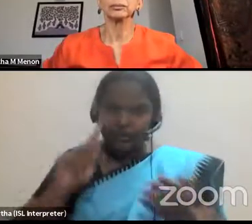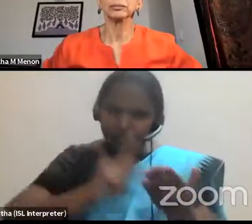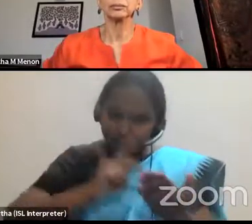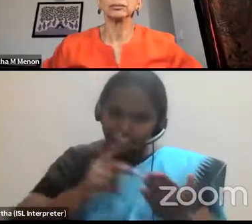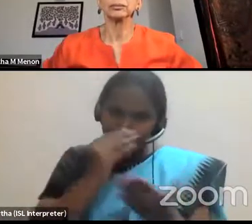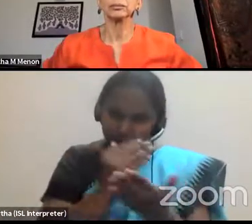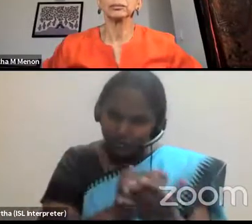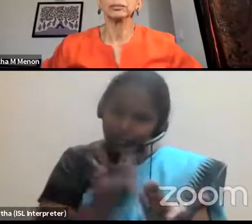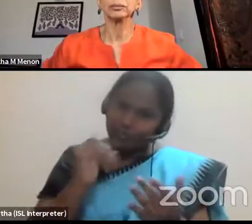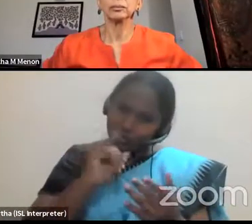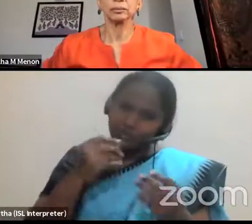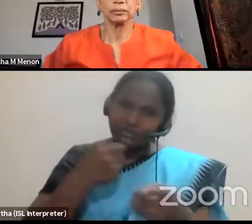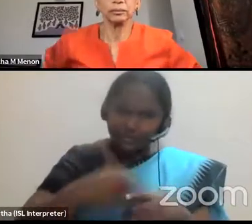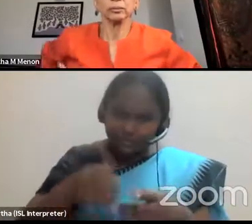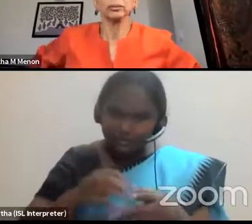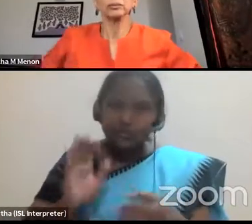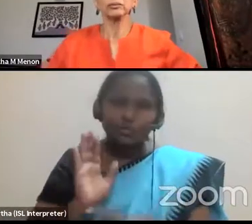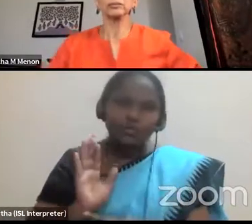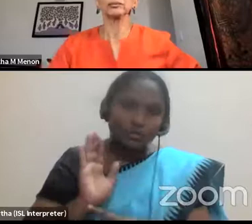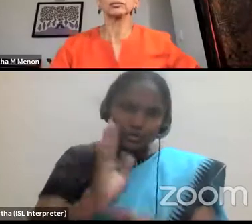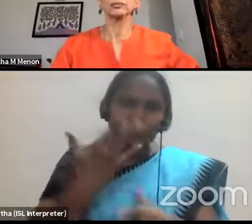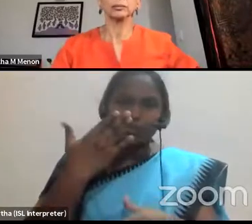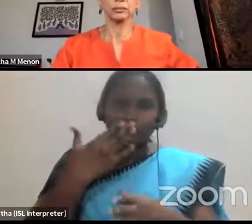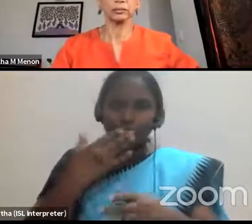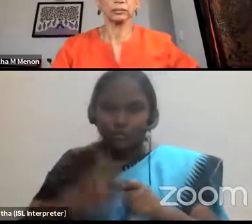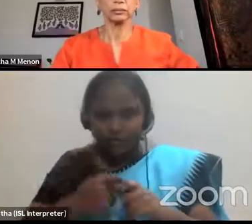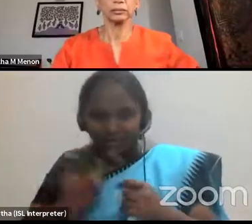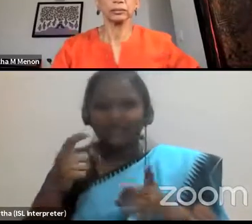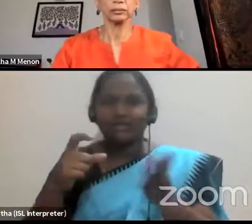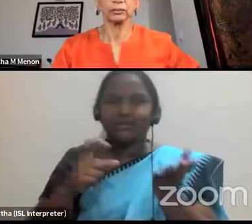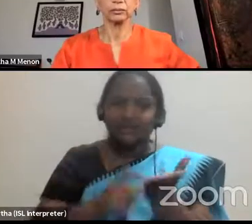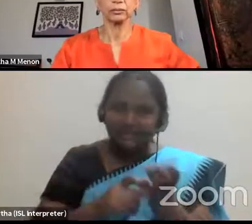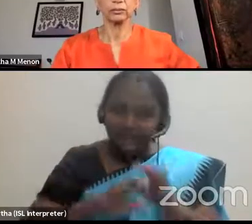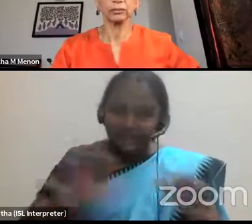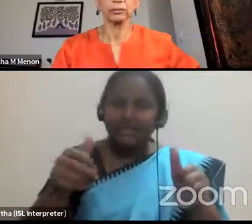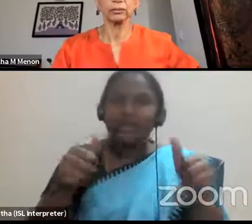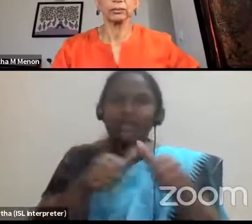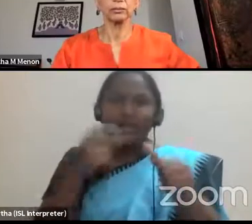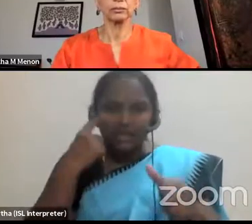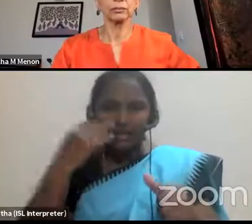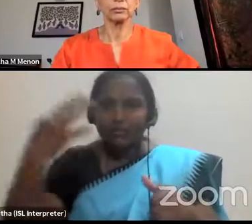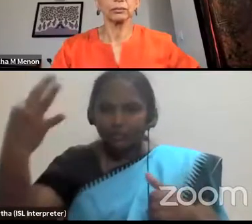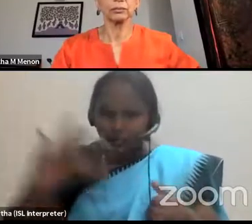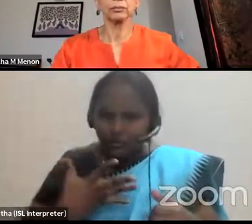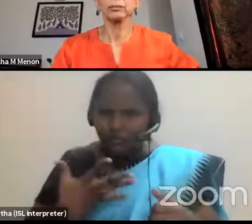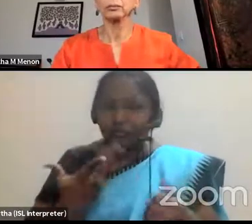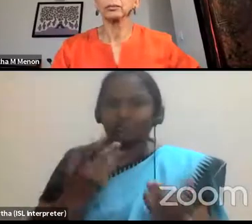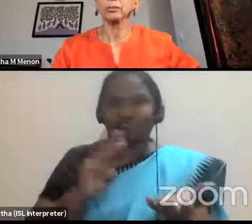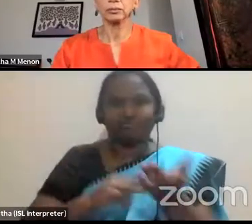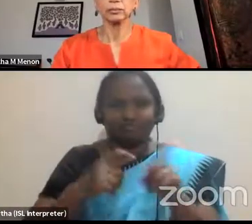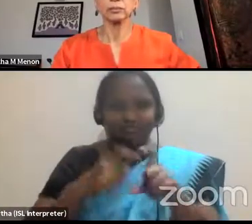also be invested in showing work by digital artists working with AI and new media technology?